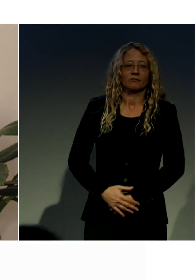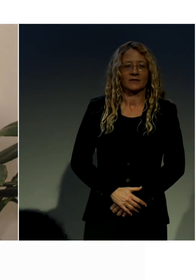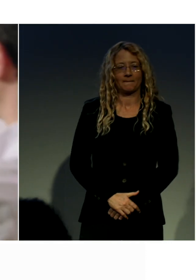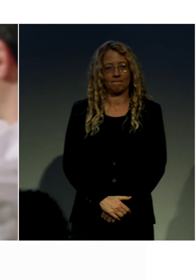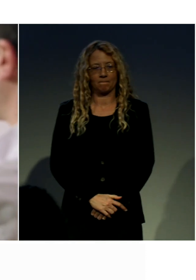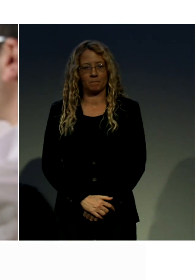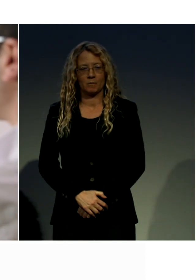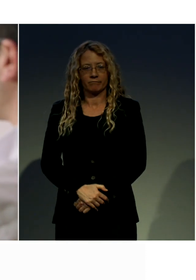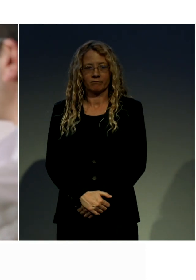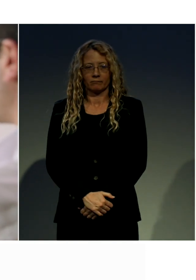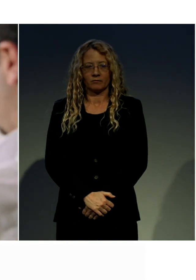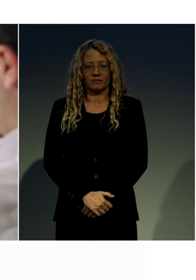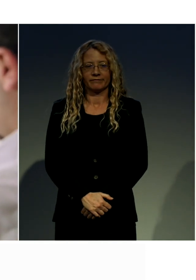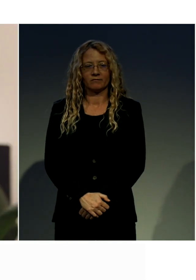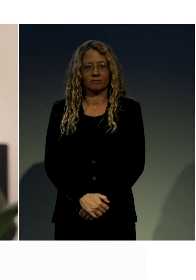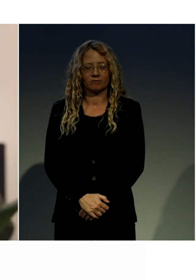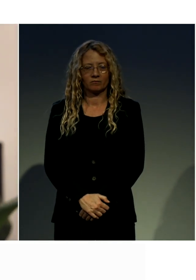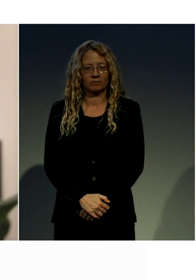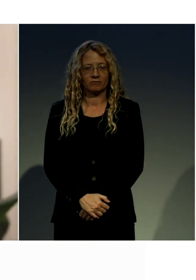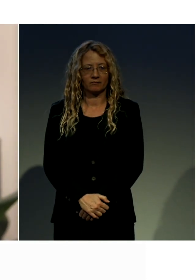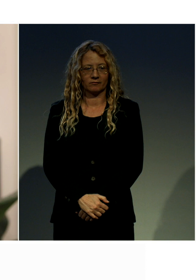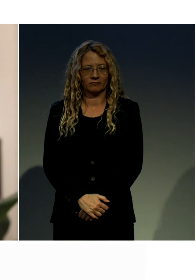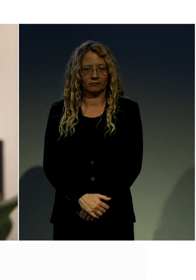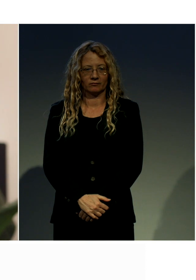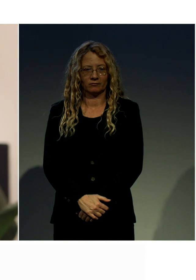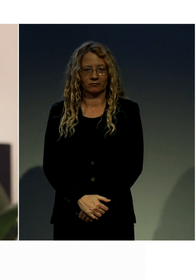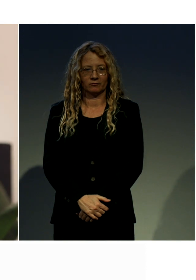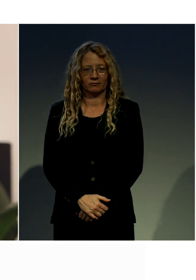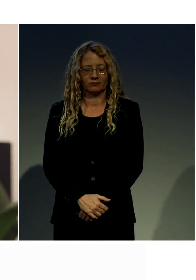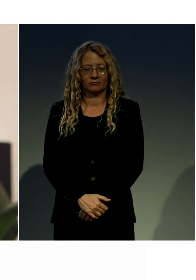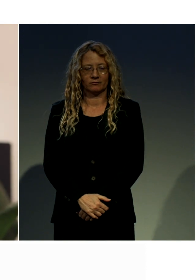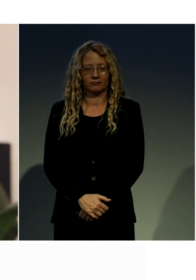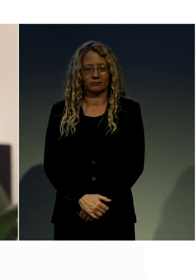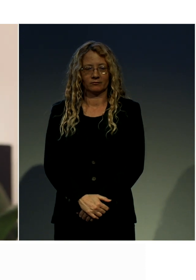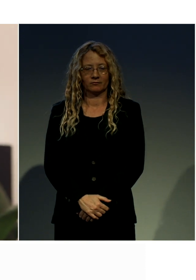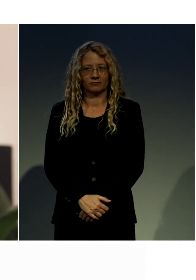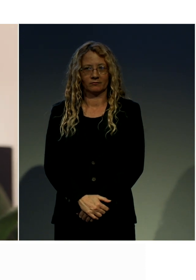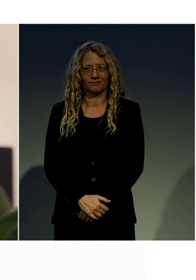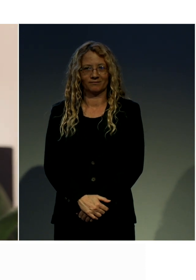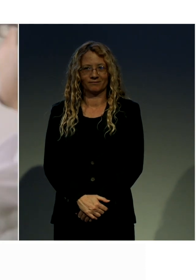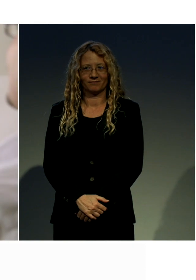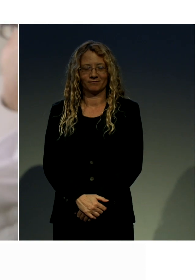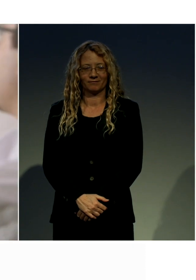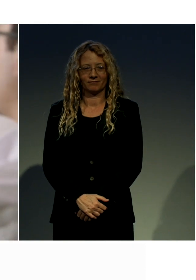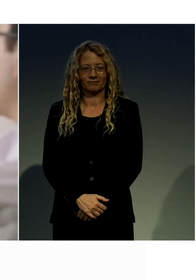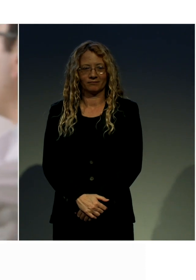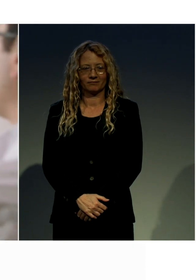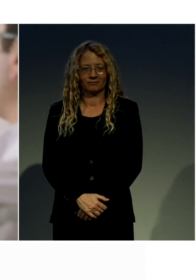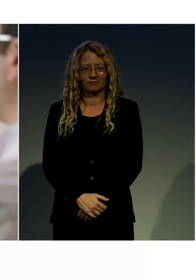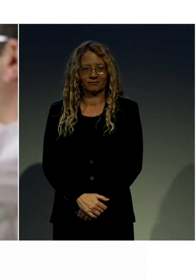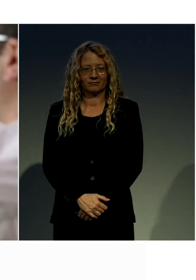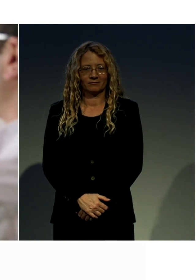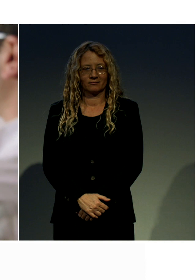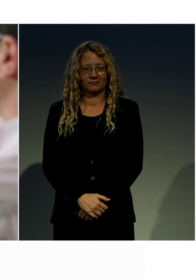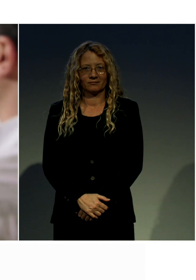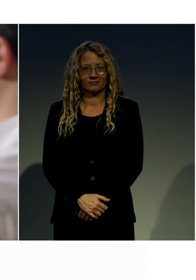I recognized you from somewhere. Well, I meant other things besides the Milky Pop kid. The jingle.